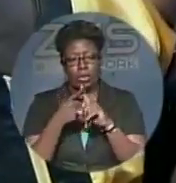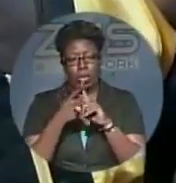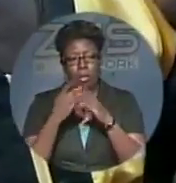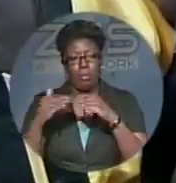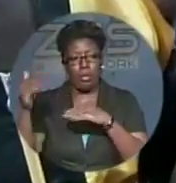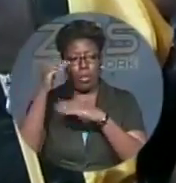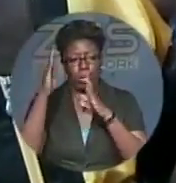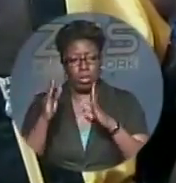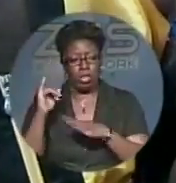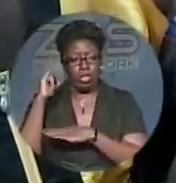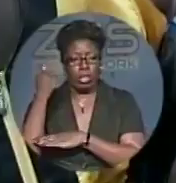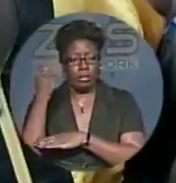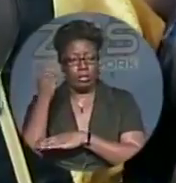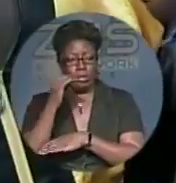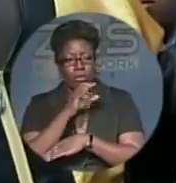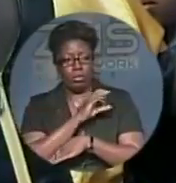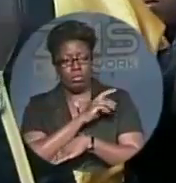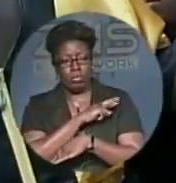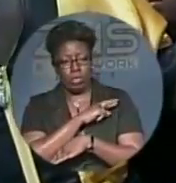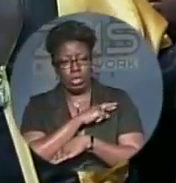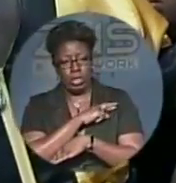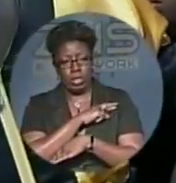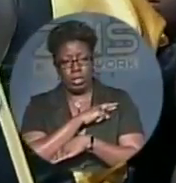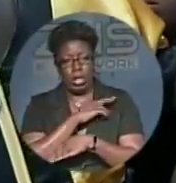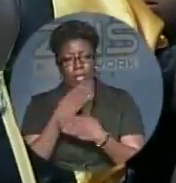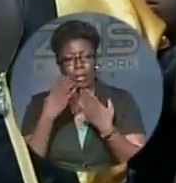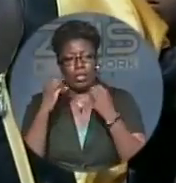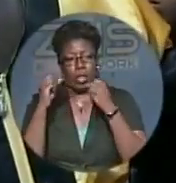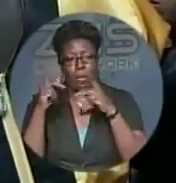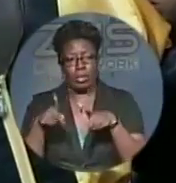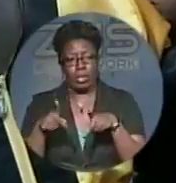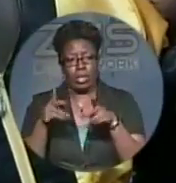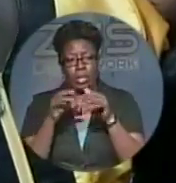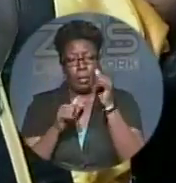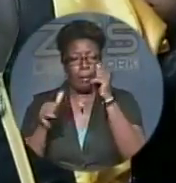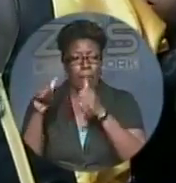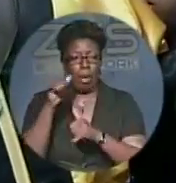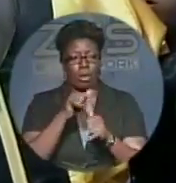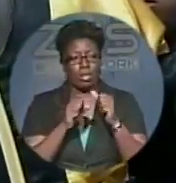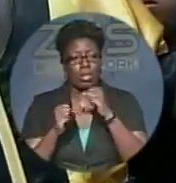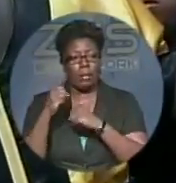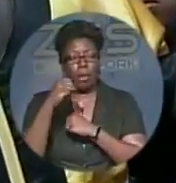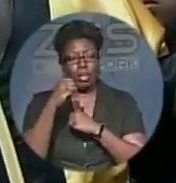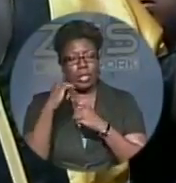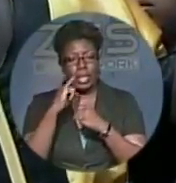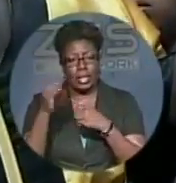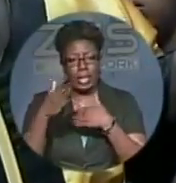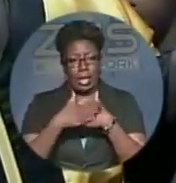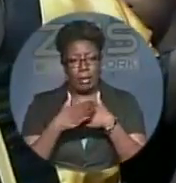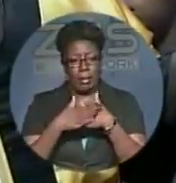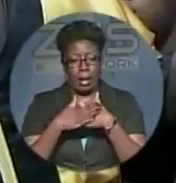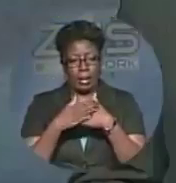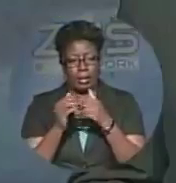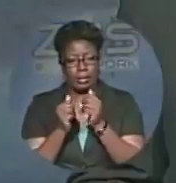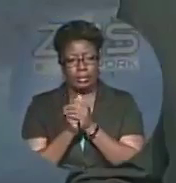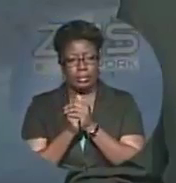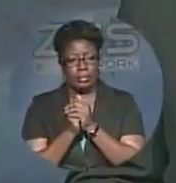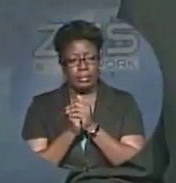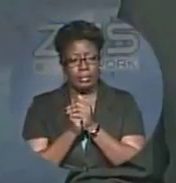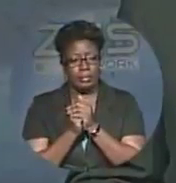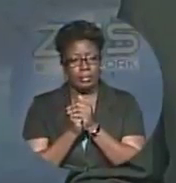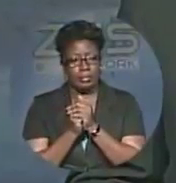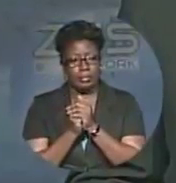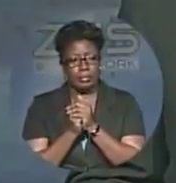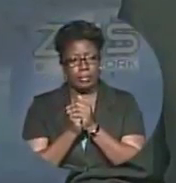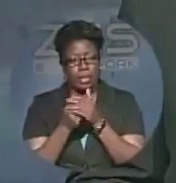You know, quite good, great. Everybody for coming else got grateful for this opportunity. And you know, boxing is back, ladies and gentlemen. Boxing is really back by Major Promotions and Entertainment.